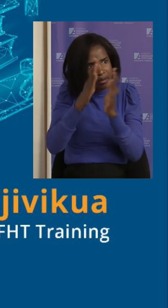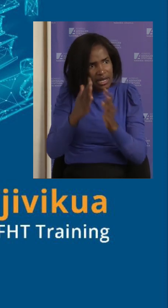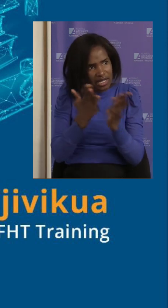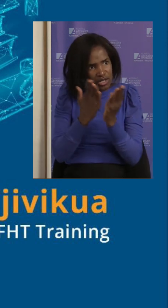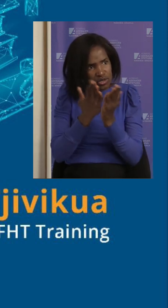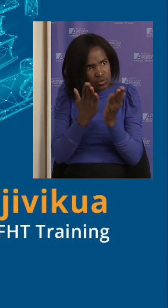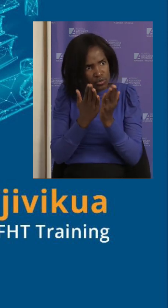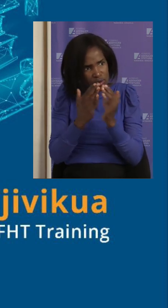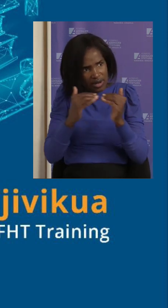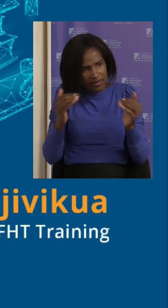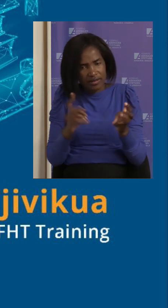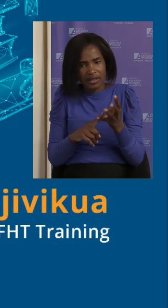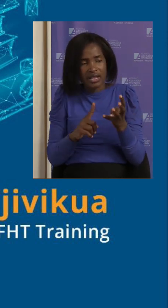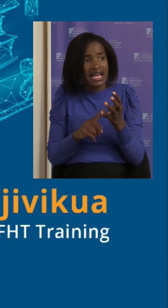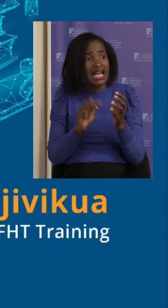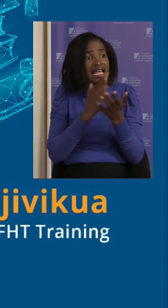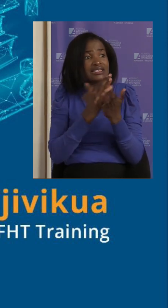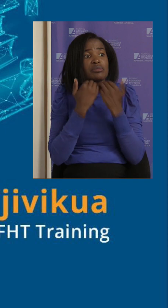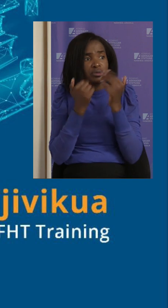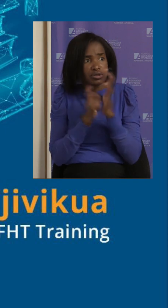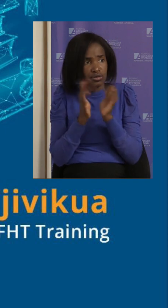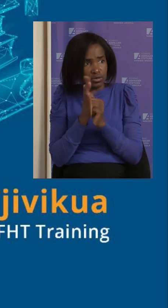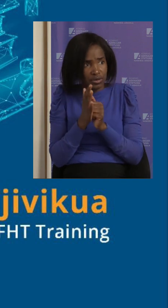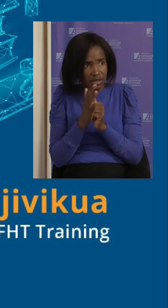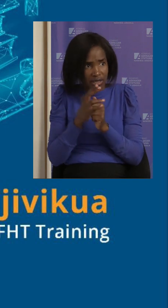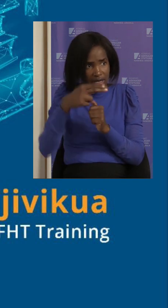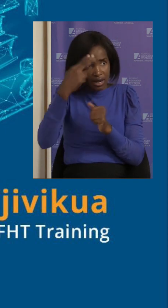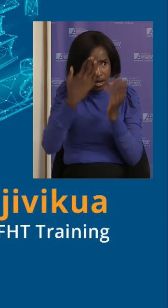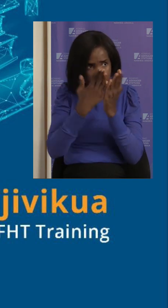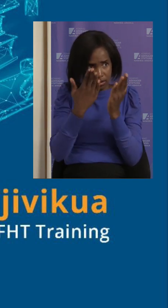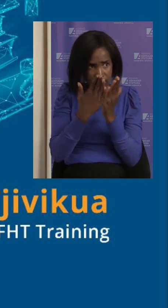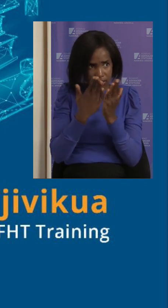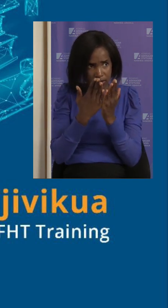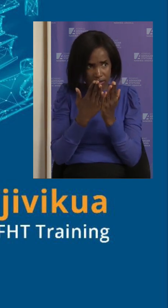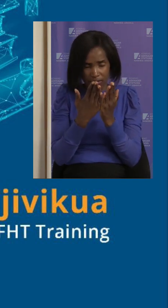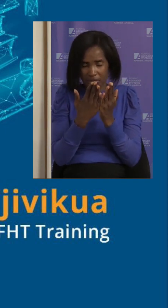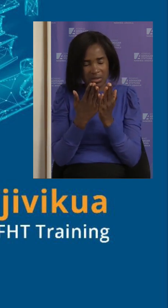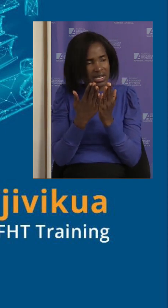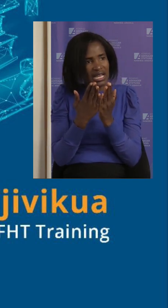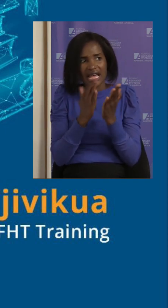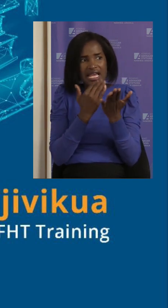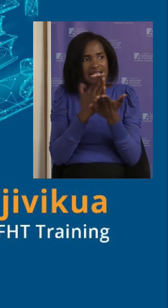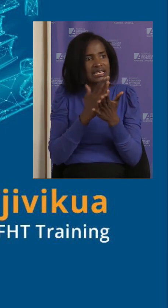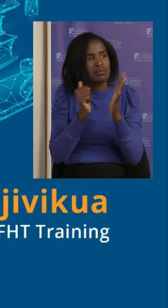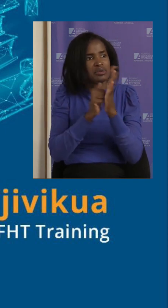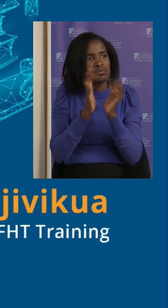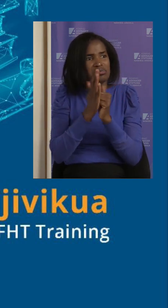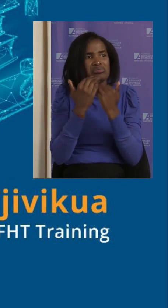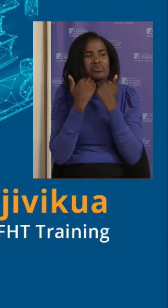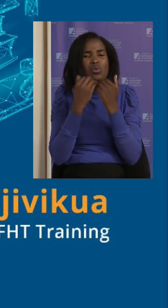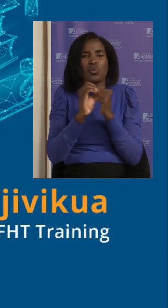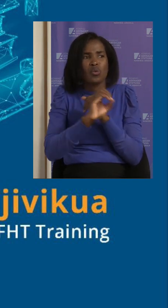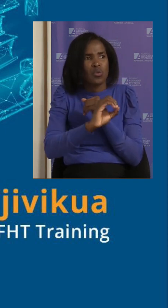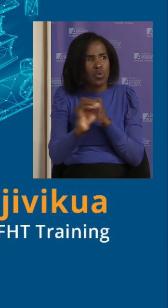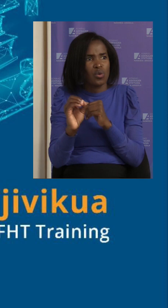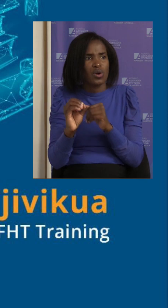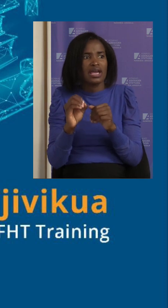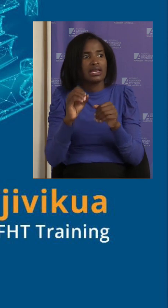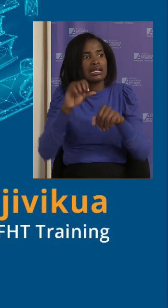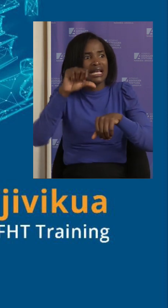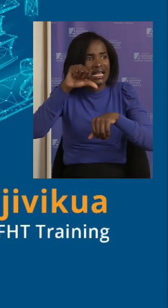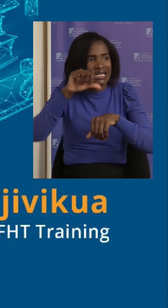the absence of critical subjects, especially at senior primary and secondary school levels, and F, certainly the lack of